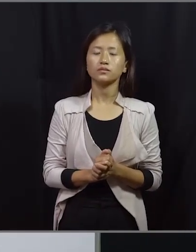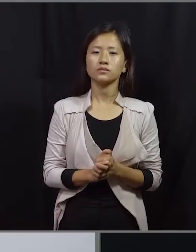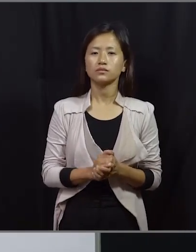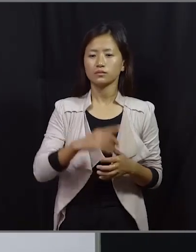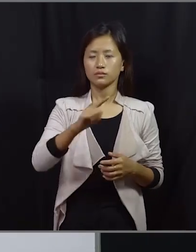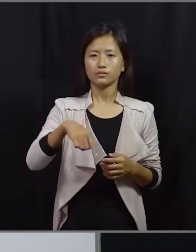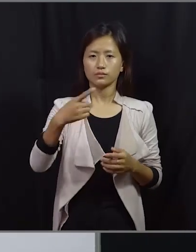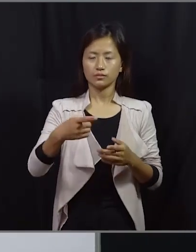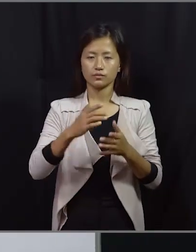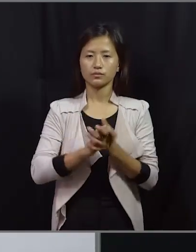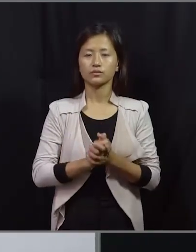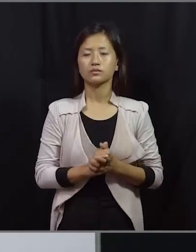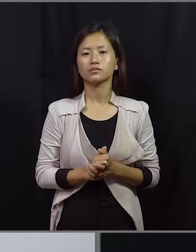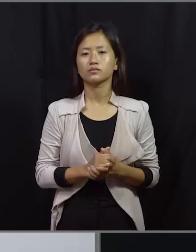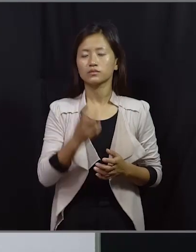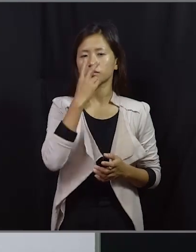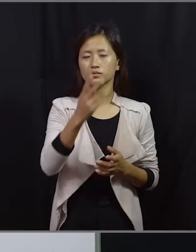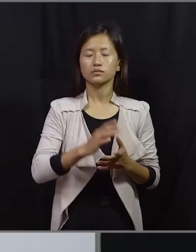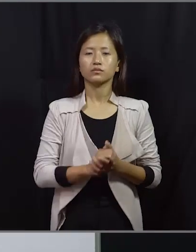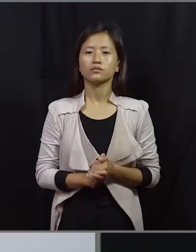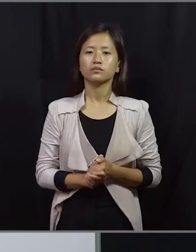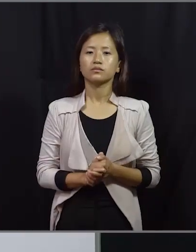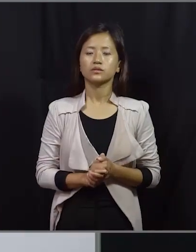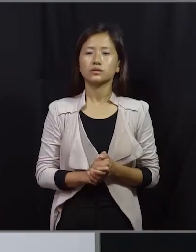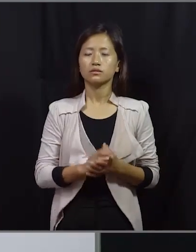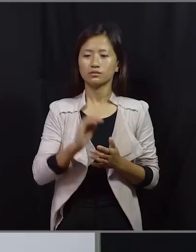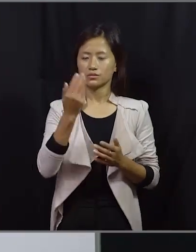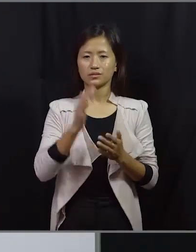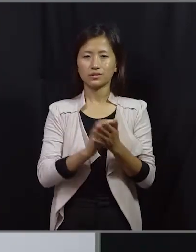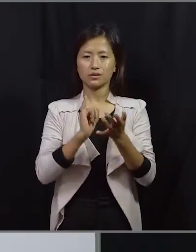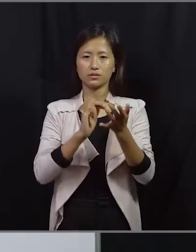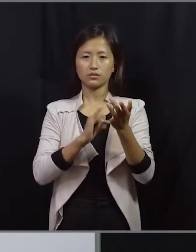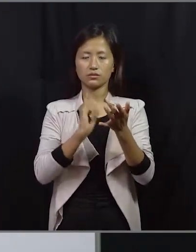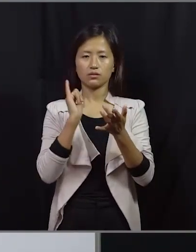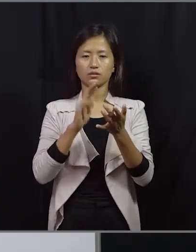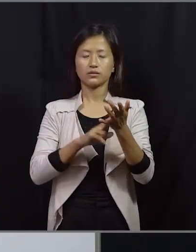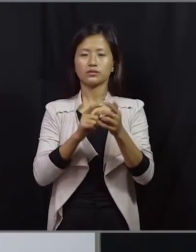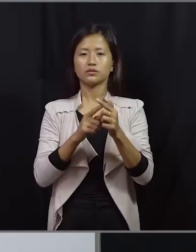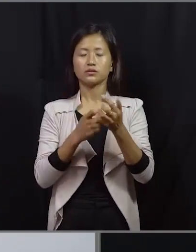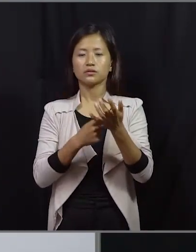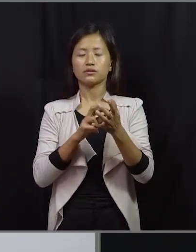Then next, we will see some intervals.